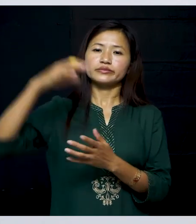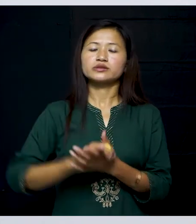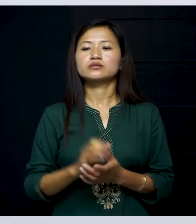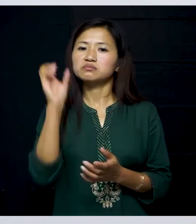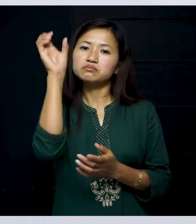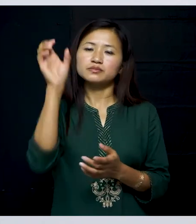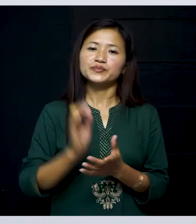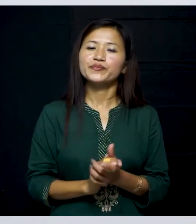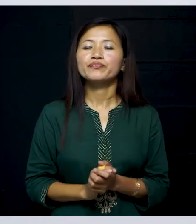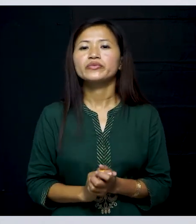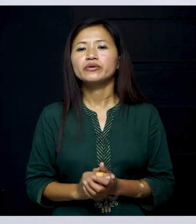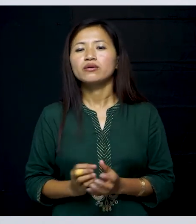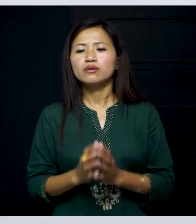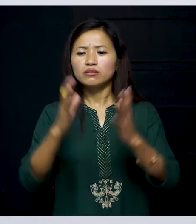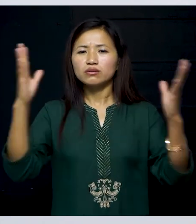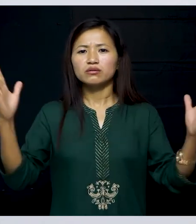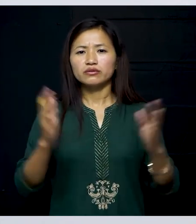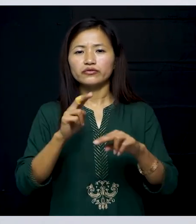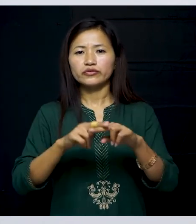Okay, we know that a lot of